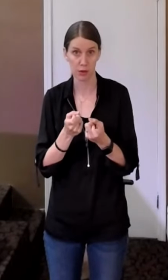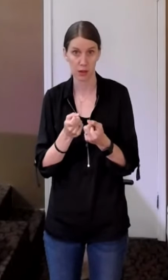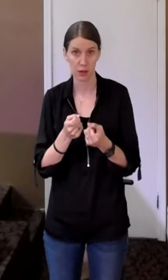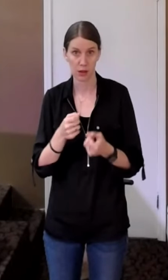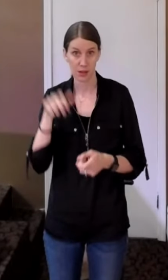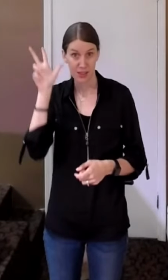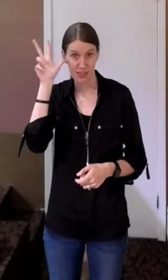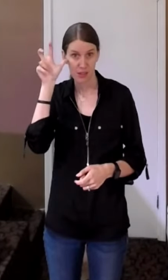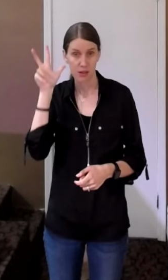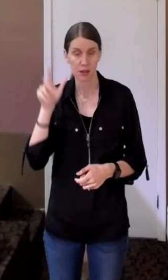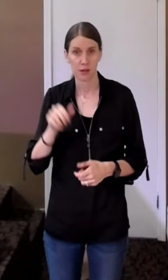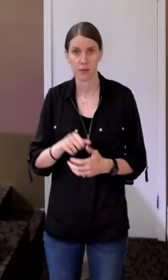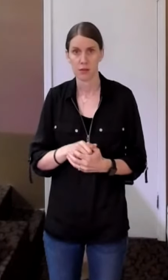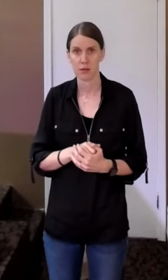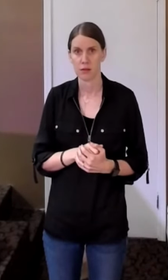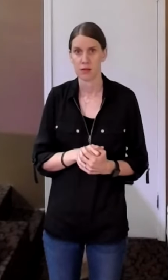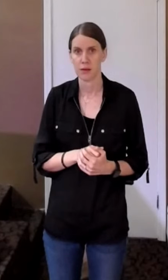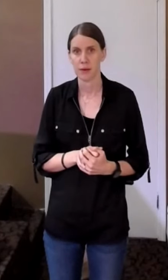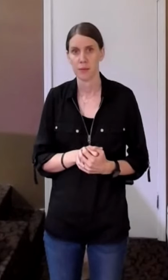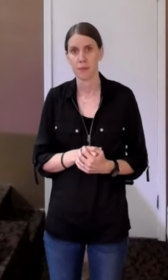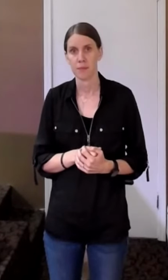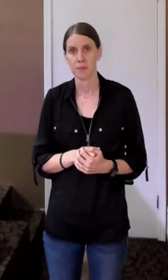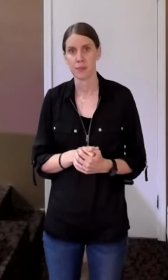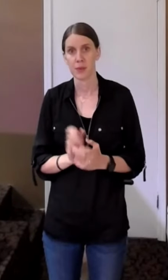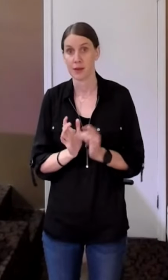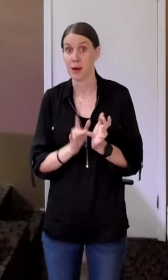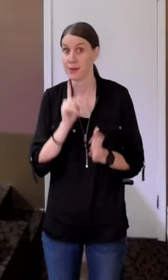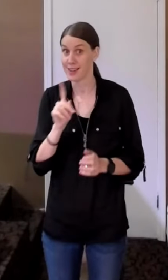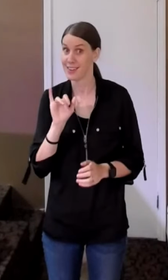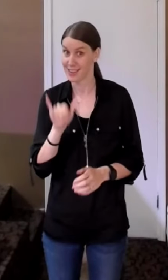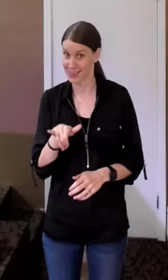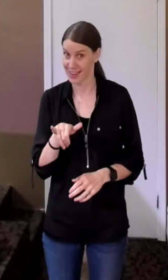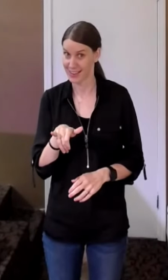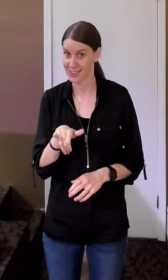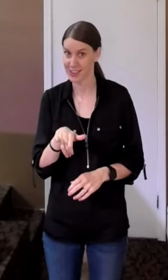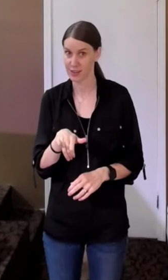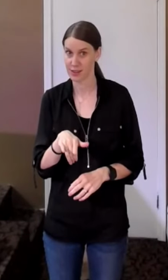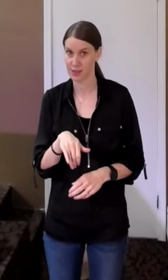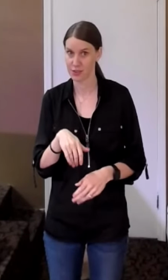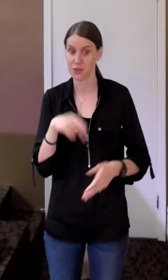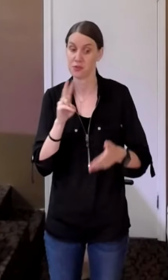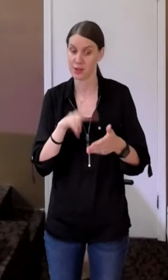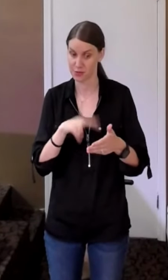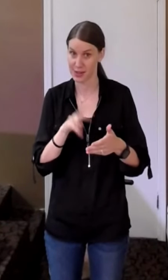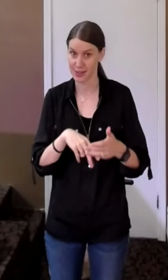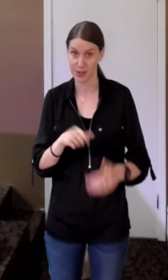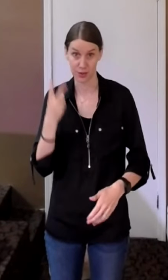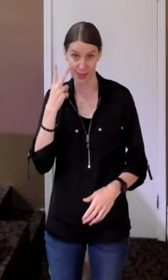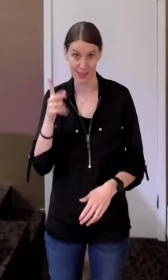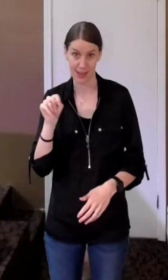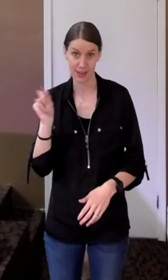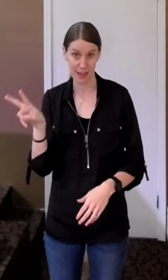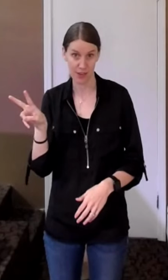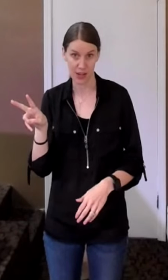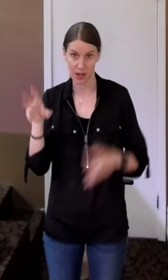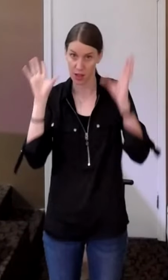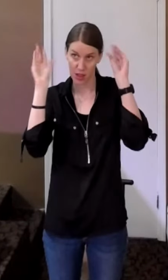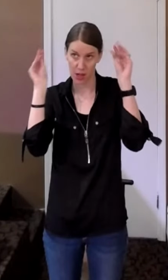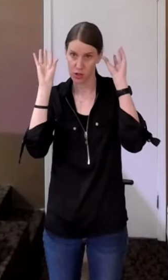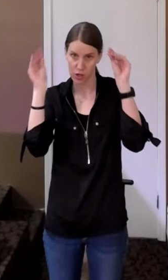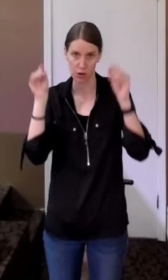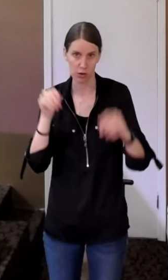way of the world, is actually the way of the devil. The Bible makes that very clear, and as you look at the headlines, you look at the news, you look